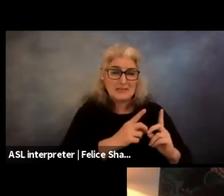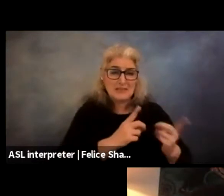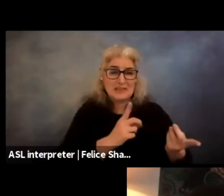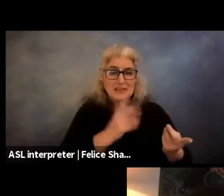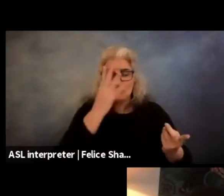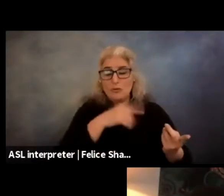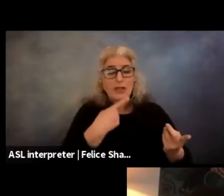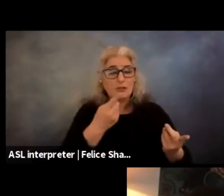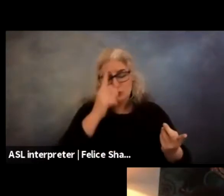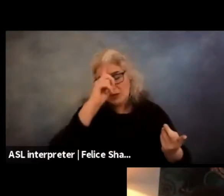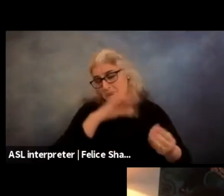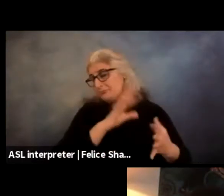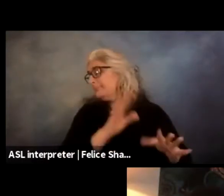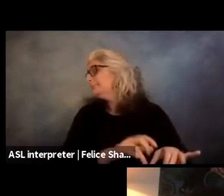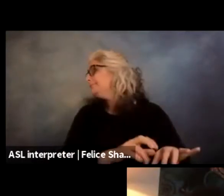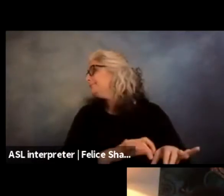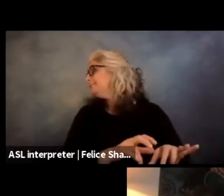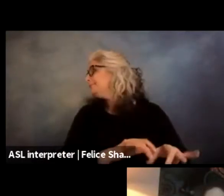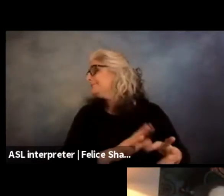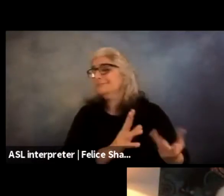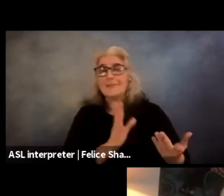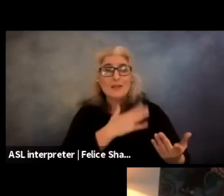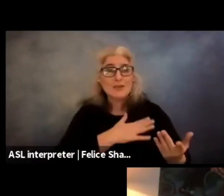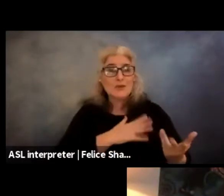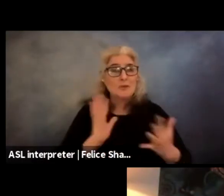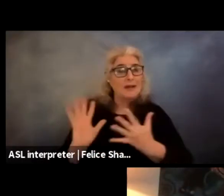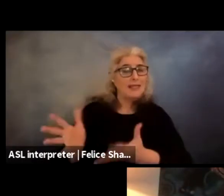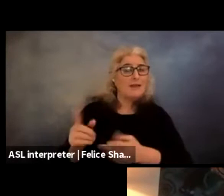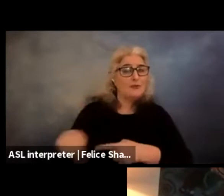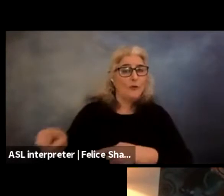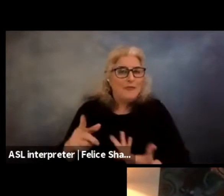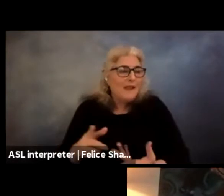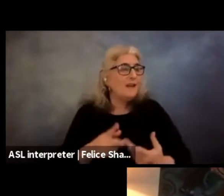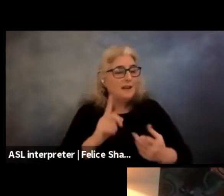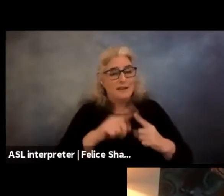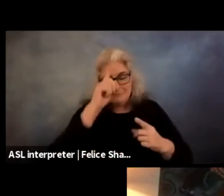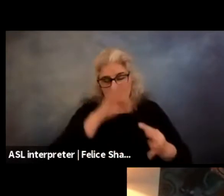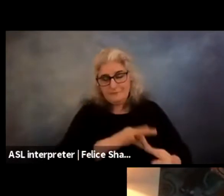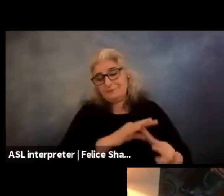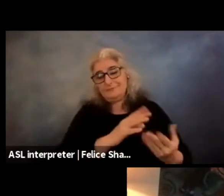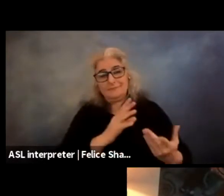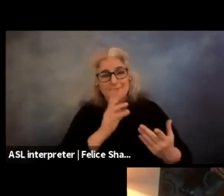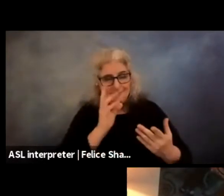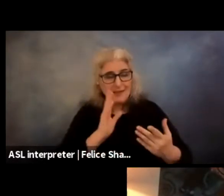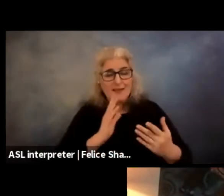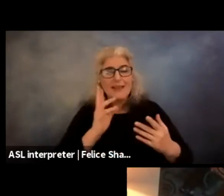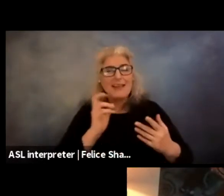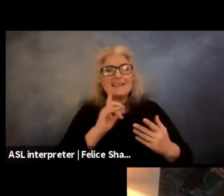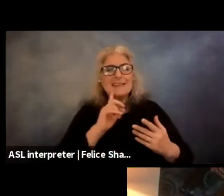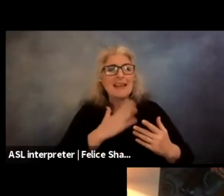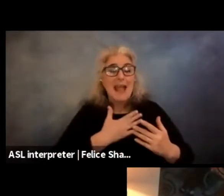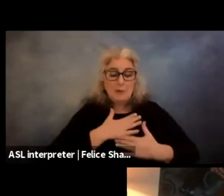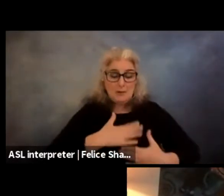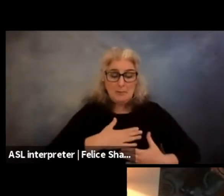like the body that we kind of spread out, on the network, our data body is not